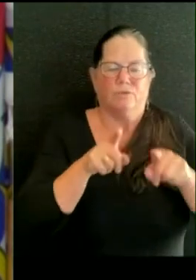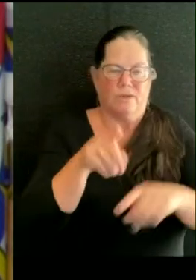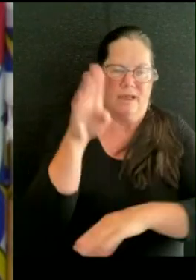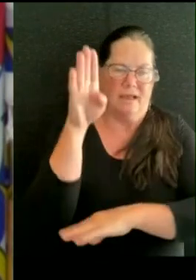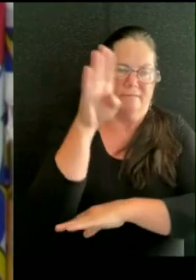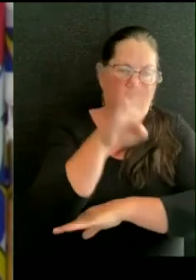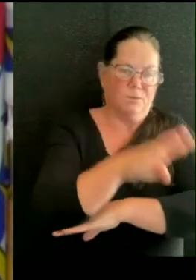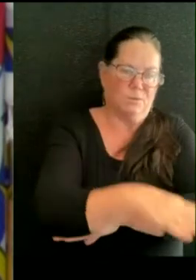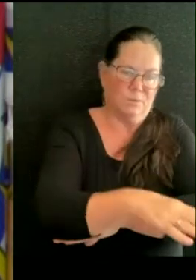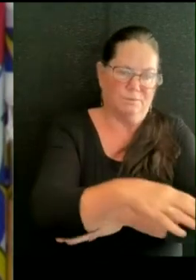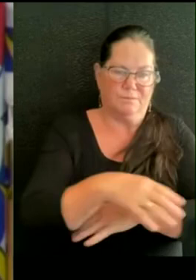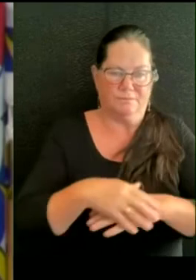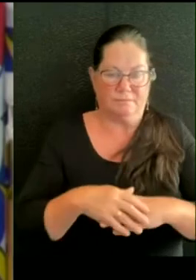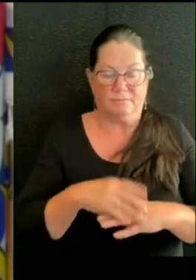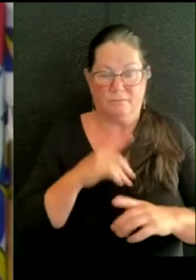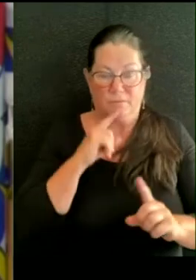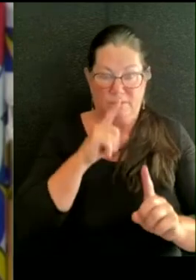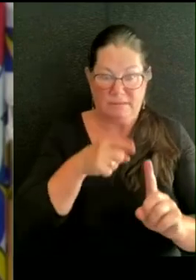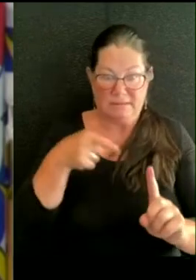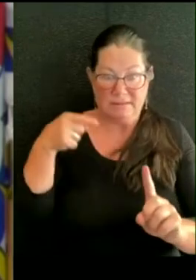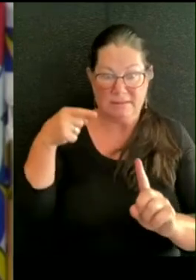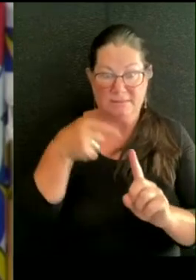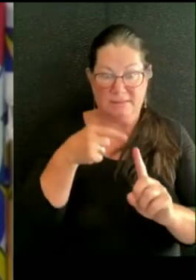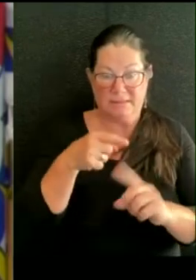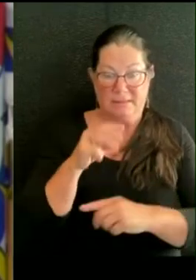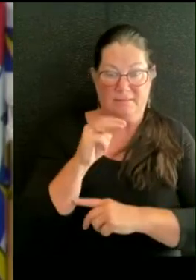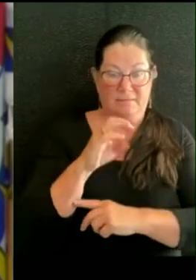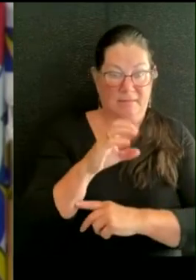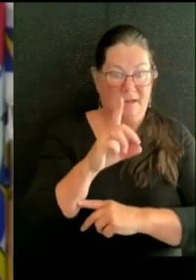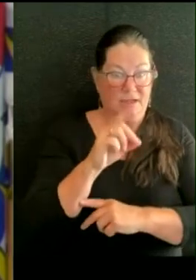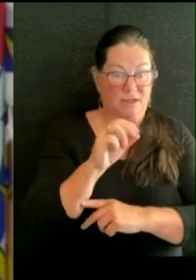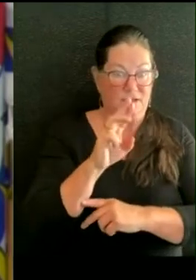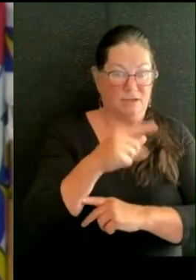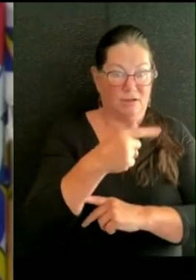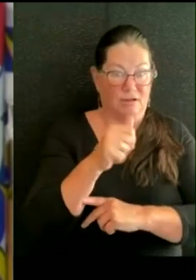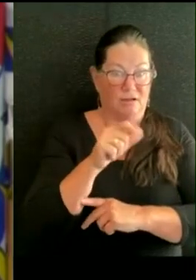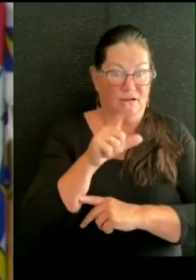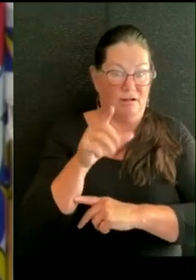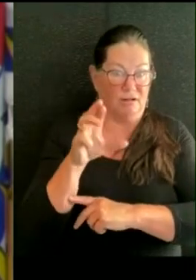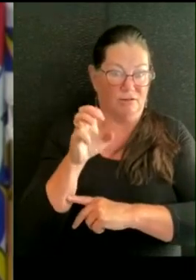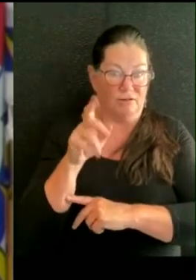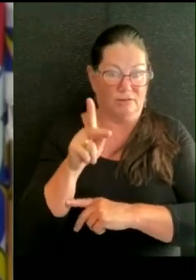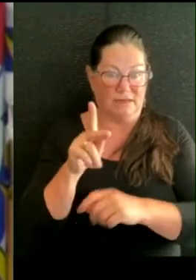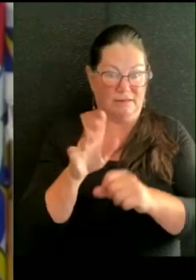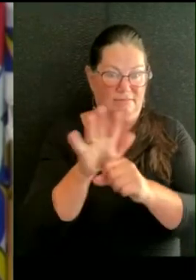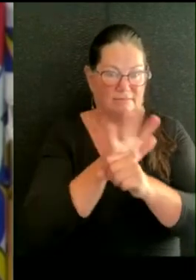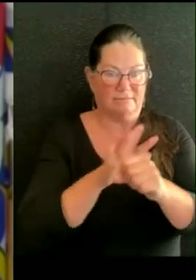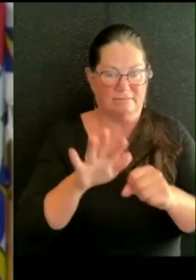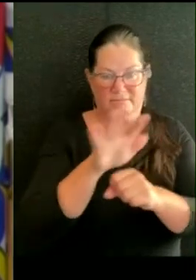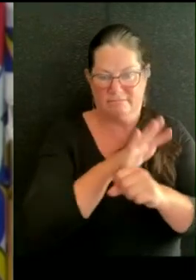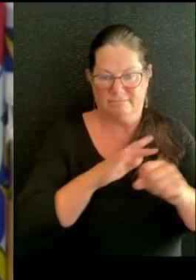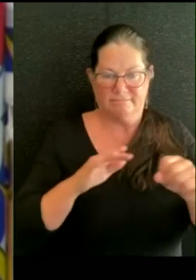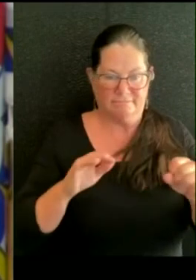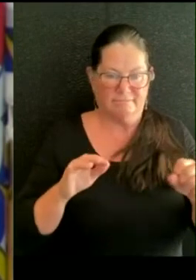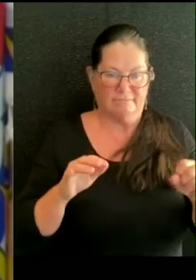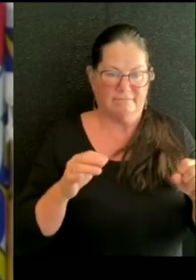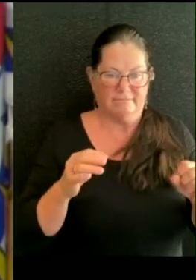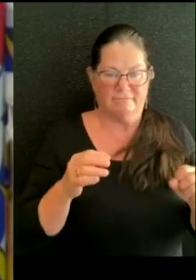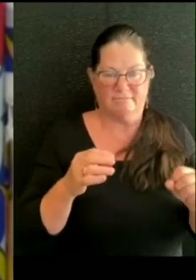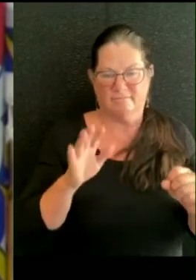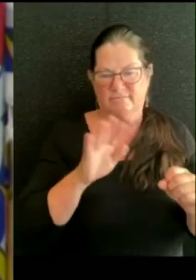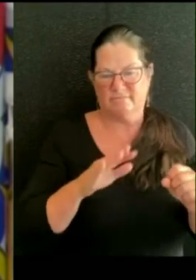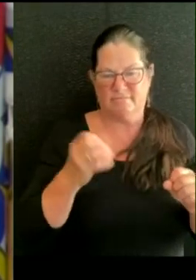to the McDougal Creek wildfire, current size has been tracked at 12,635